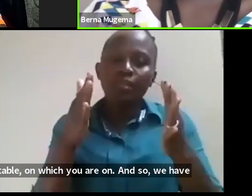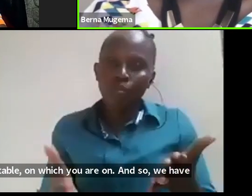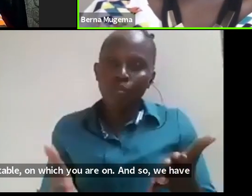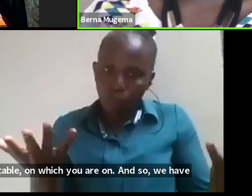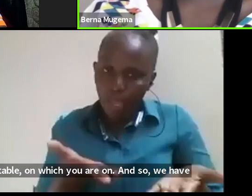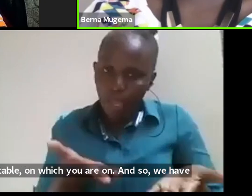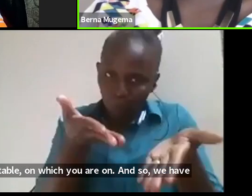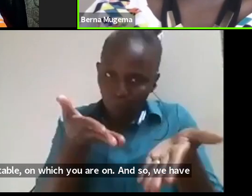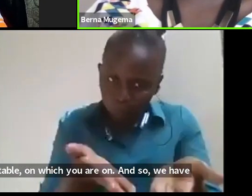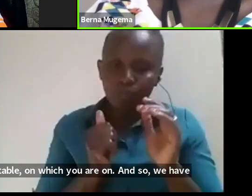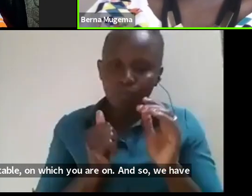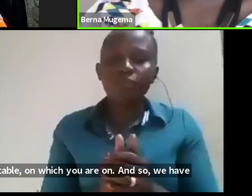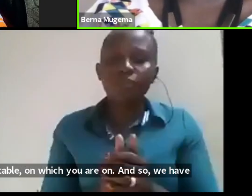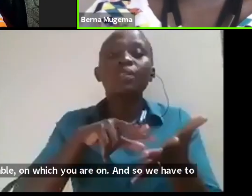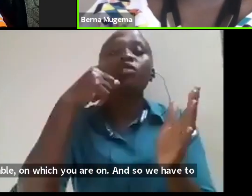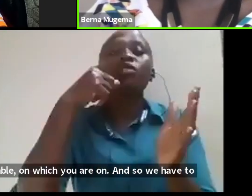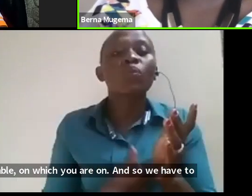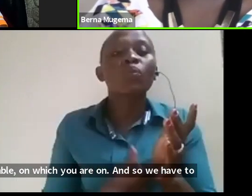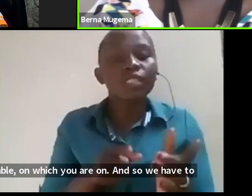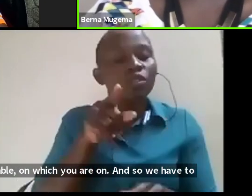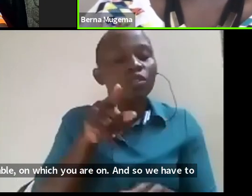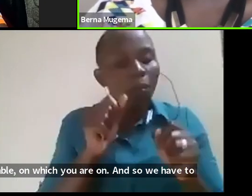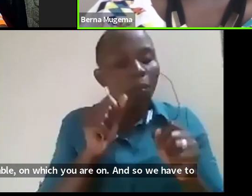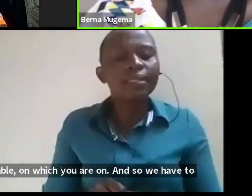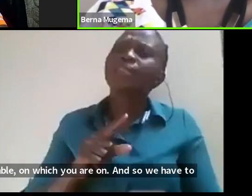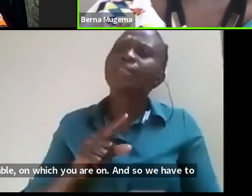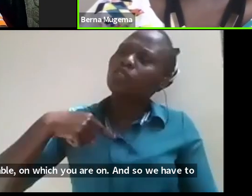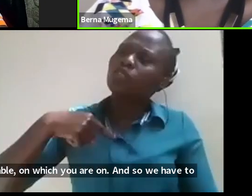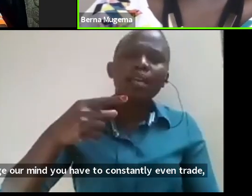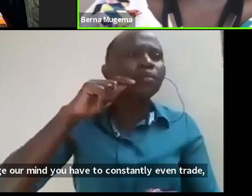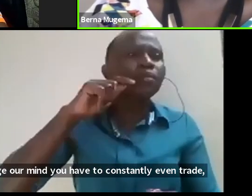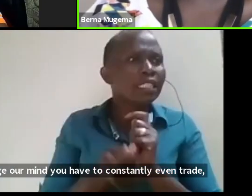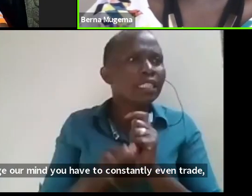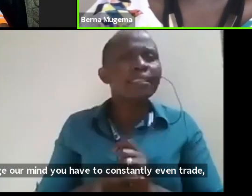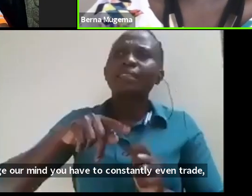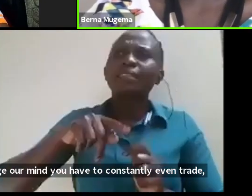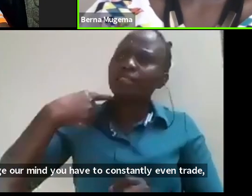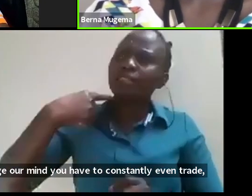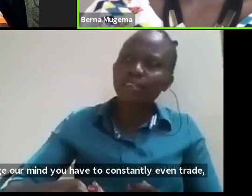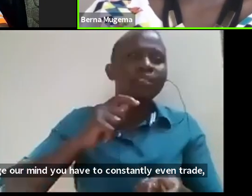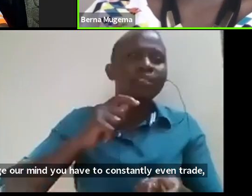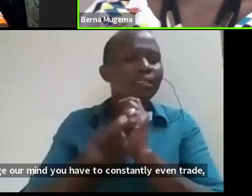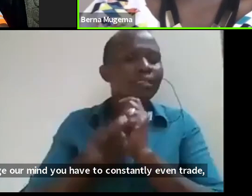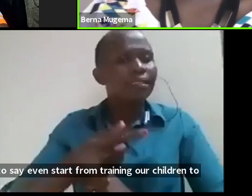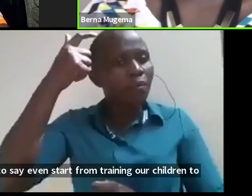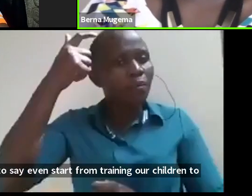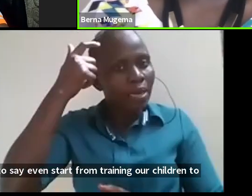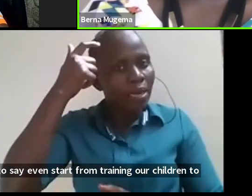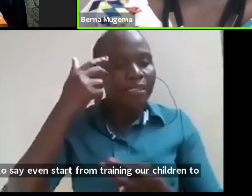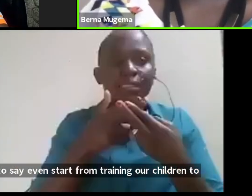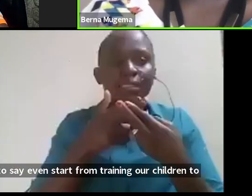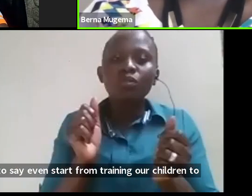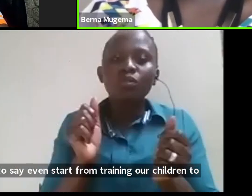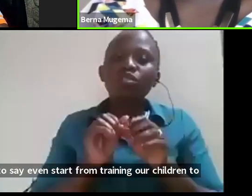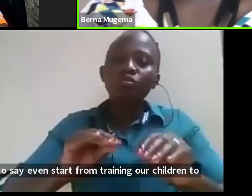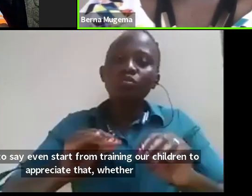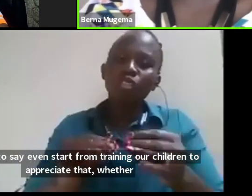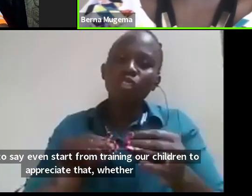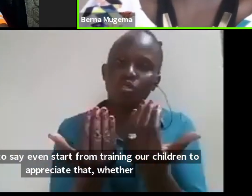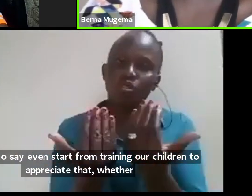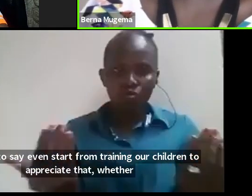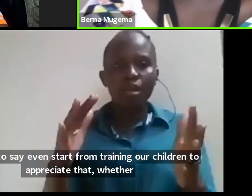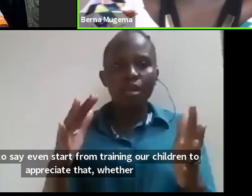constantly change our minds. You have to constantly even train, like I like to say, even start from training our children to appreciate that whether you're a girl or a